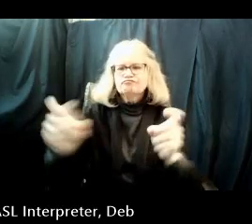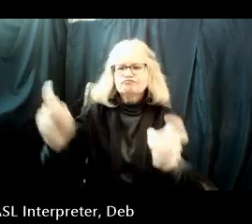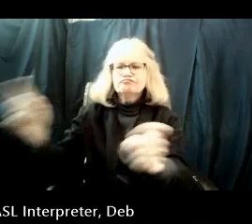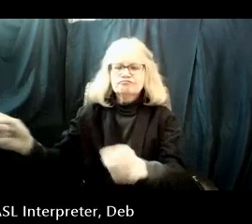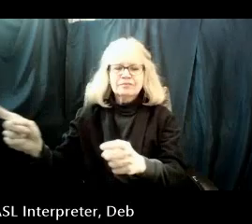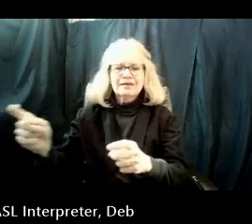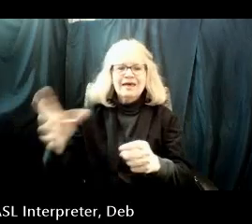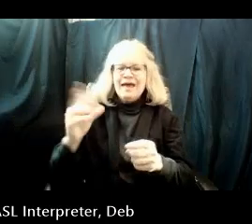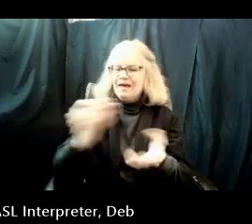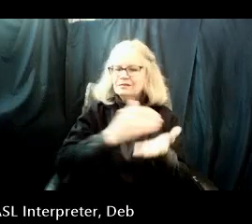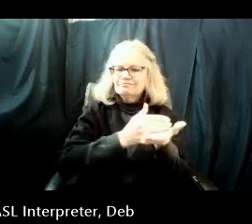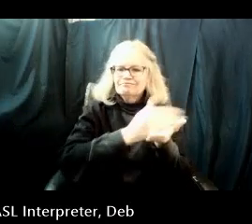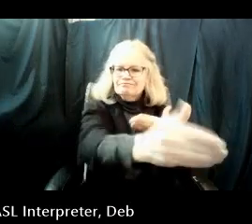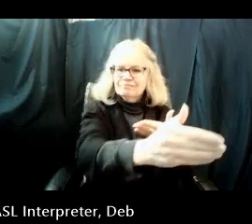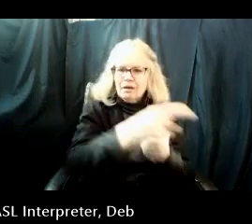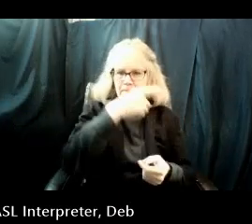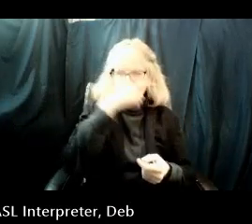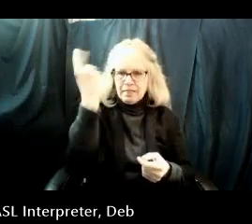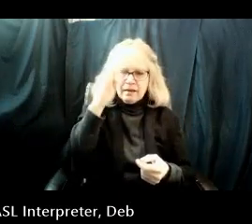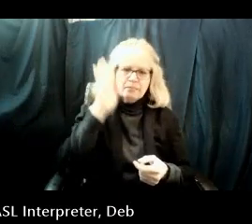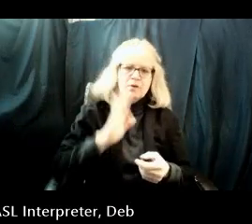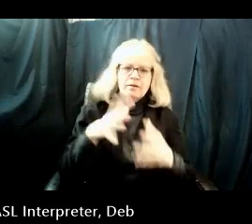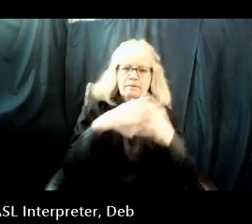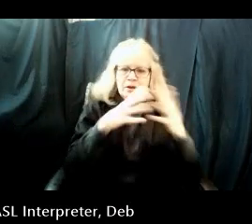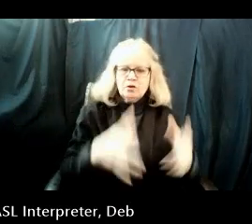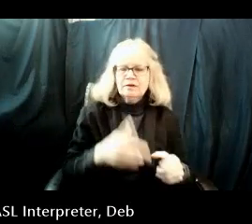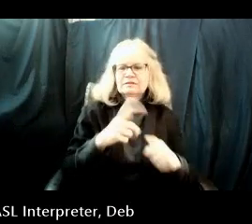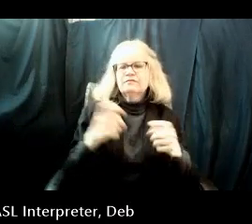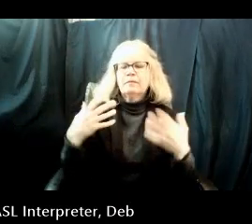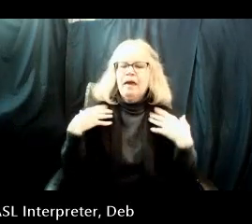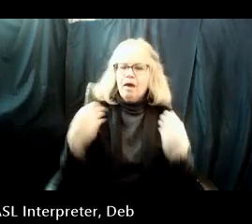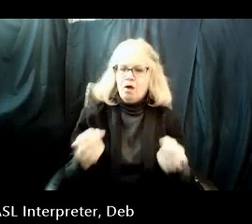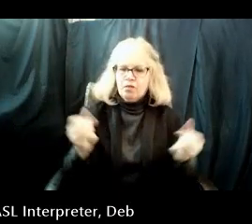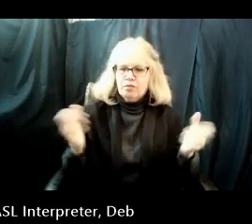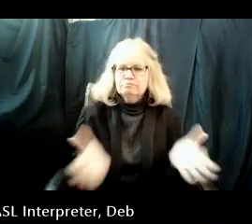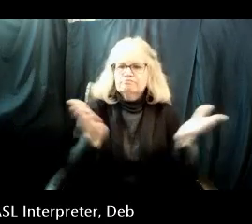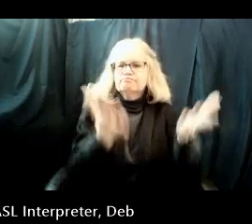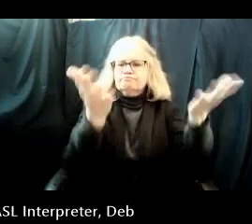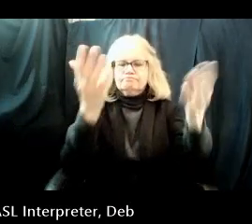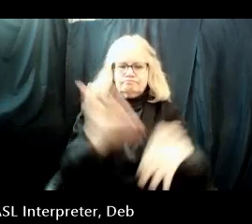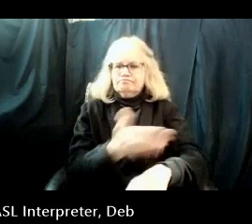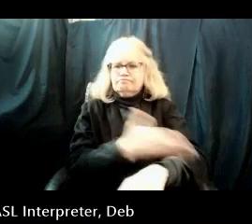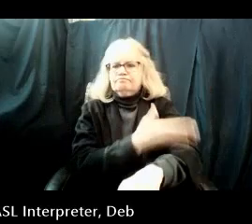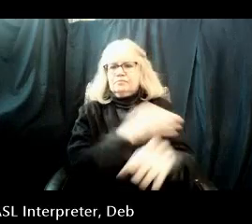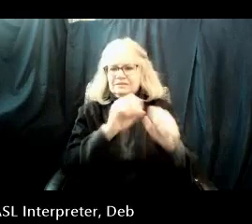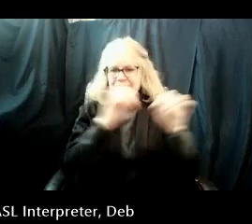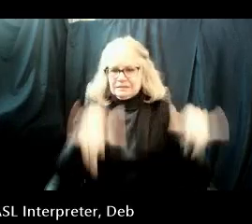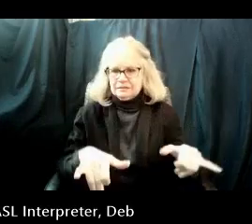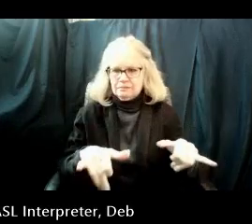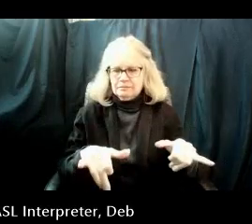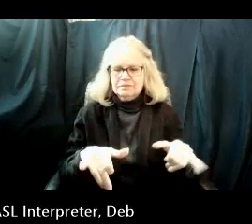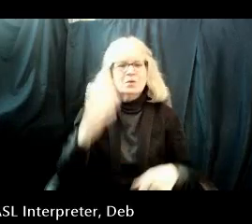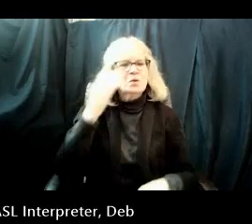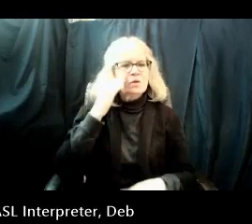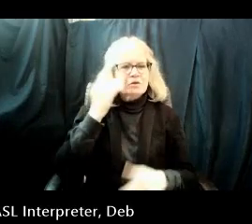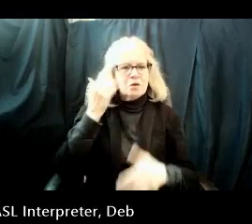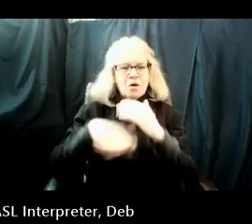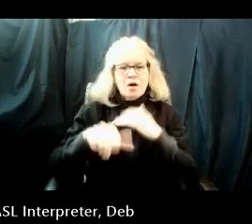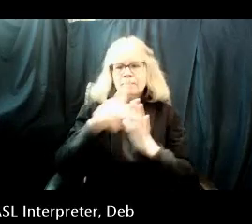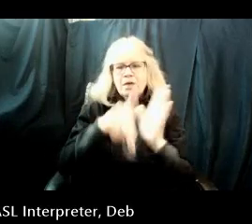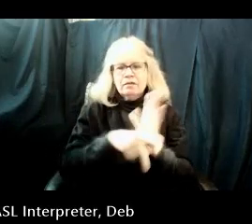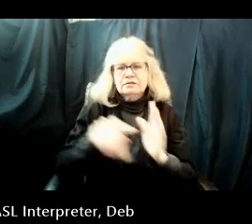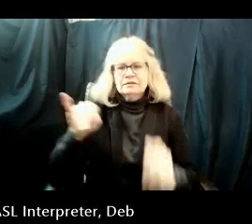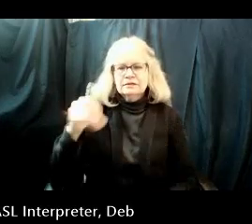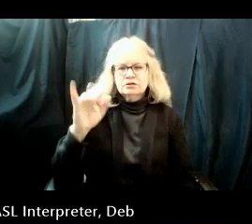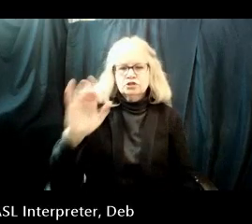Brown Americans from health promoting systems. We know in policies under Jim Crow that